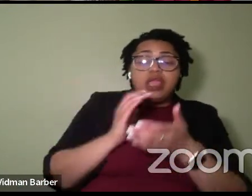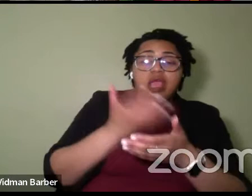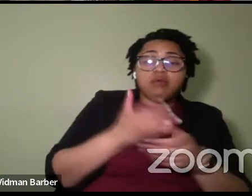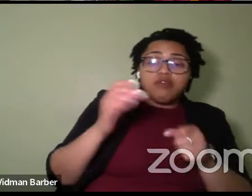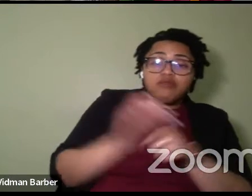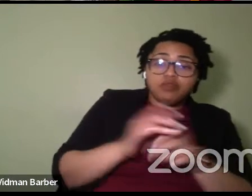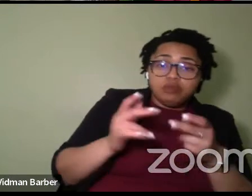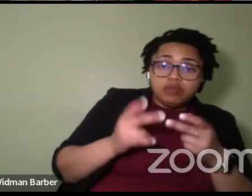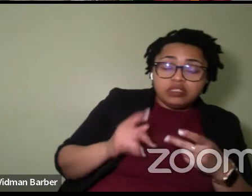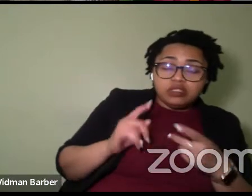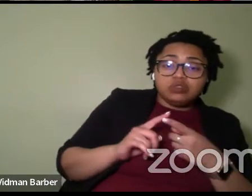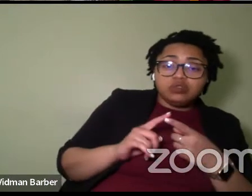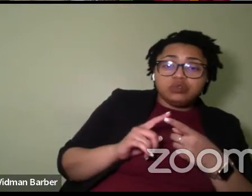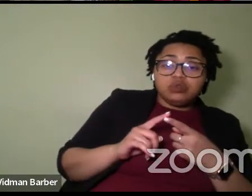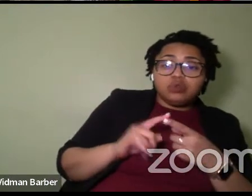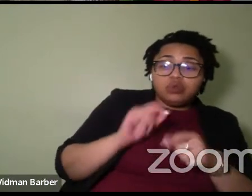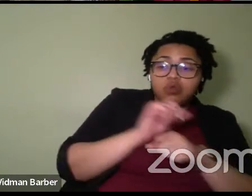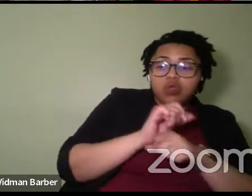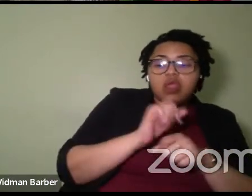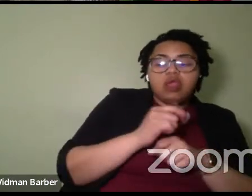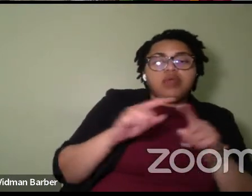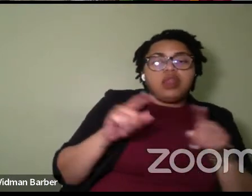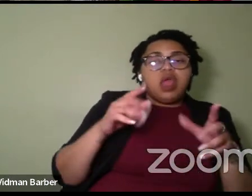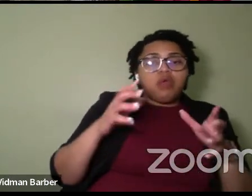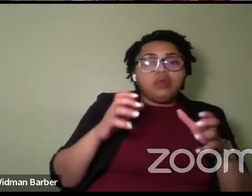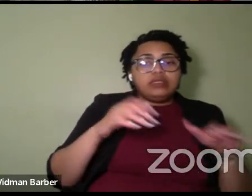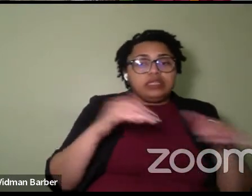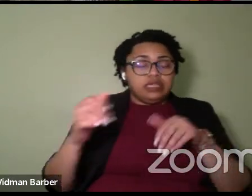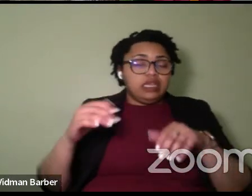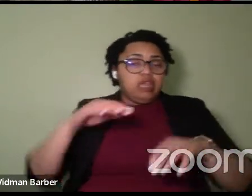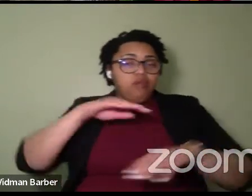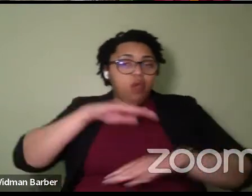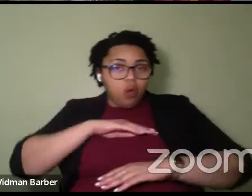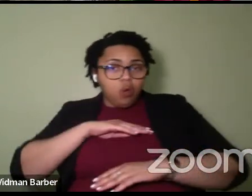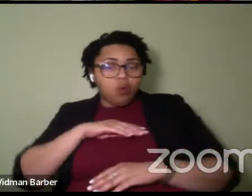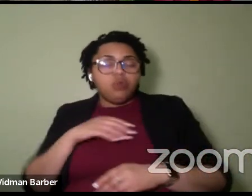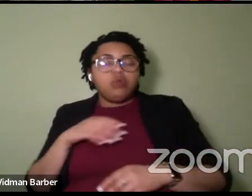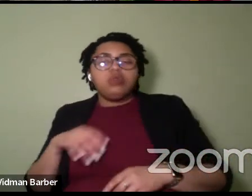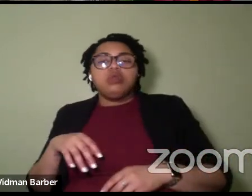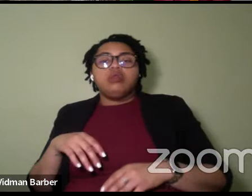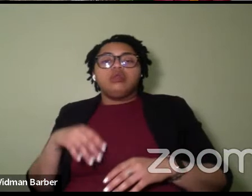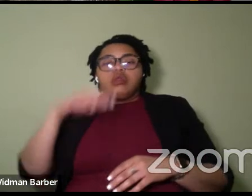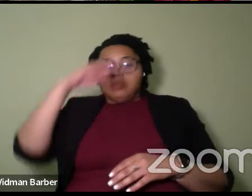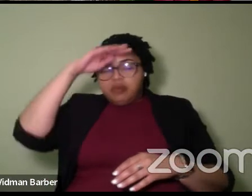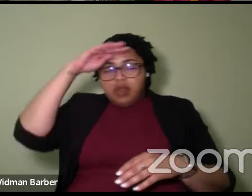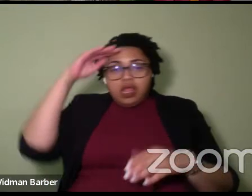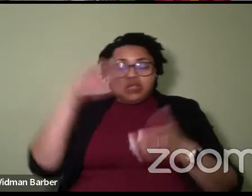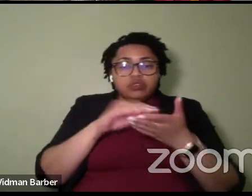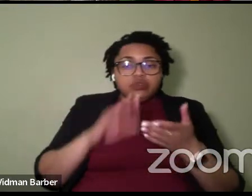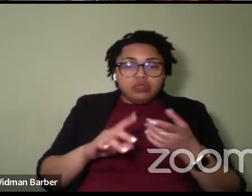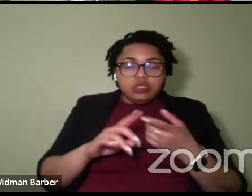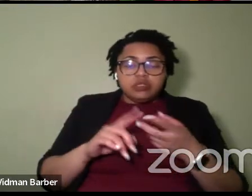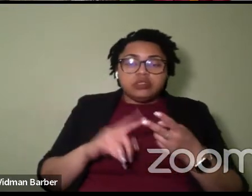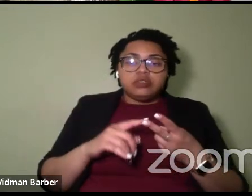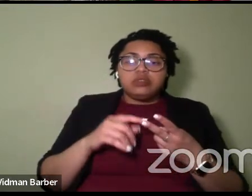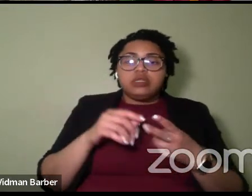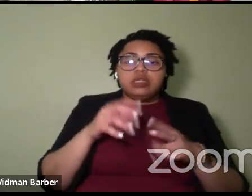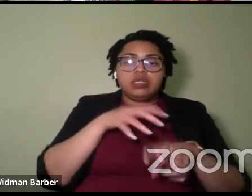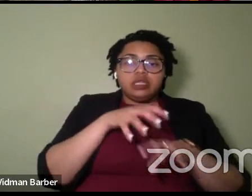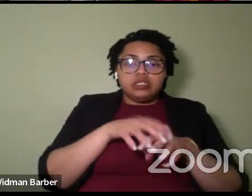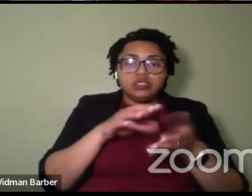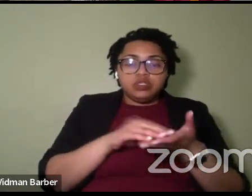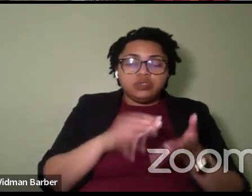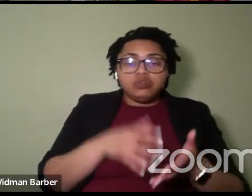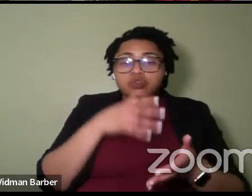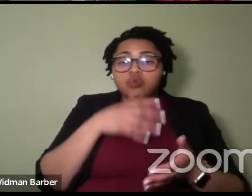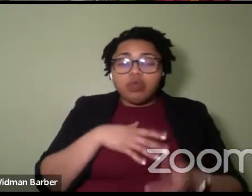leave whole. And the number of students, Black students, Indigenous students, women, non-binary students who have